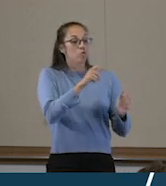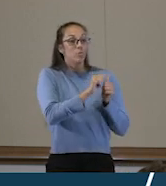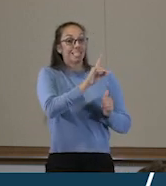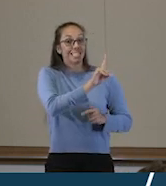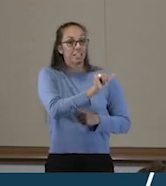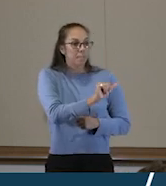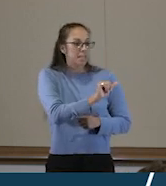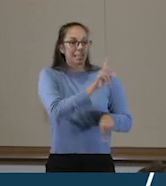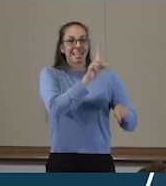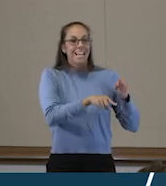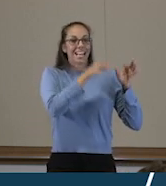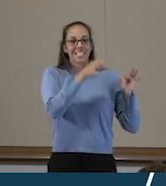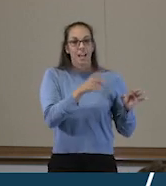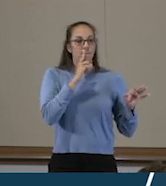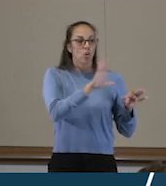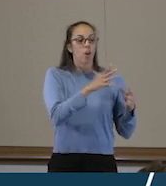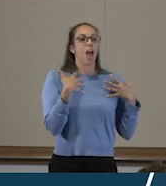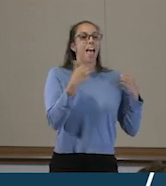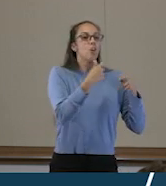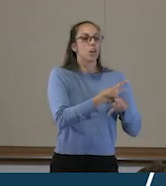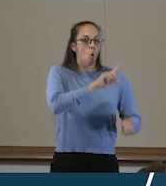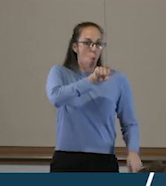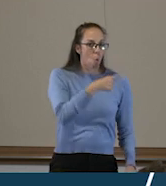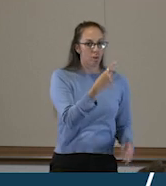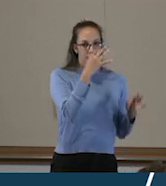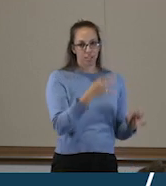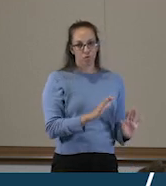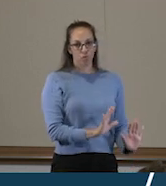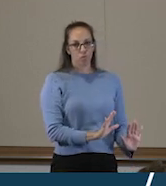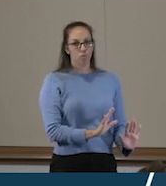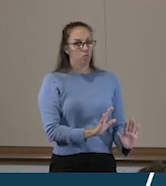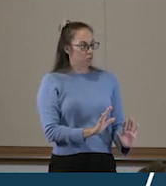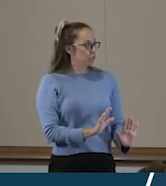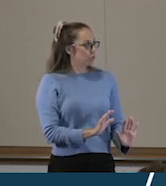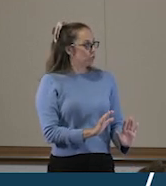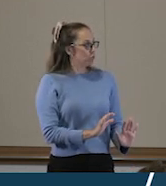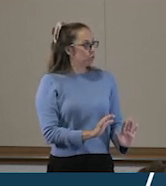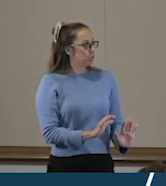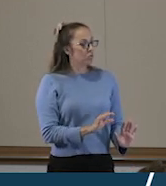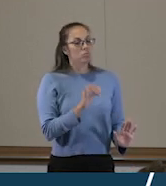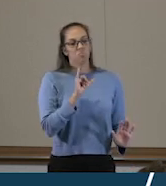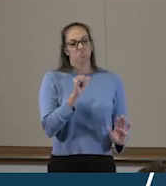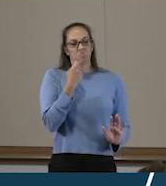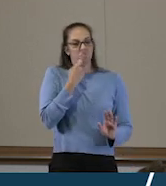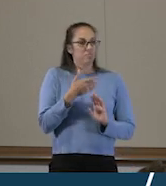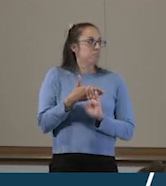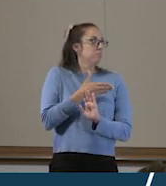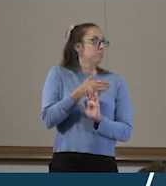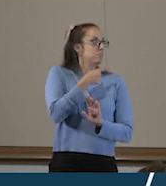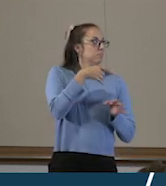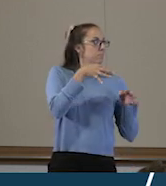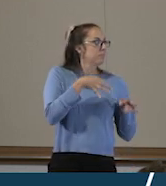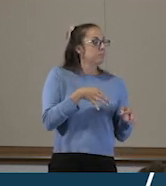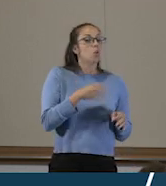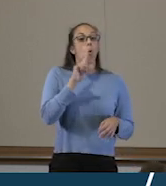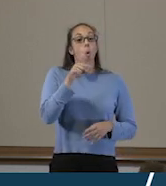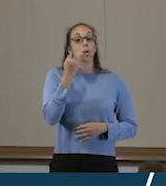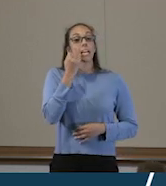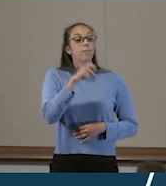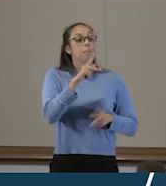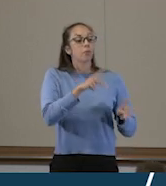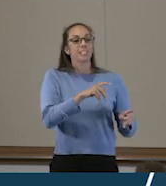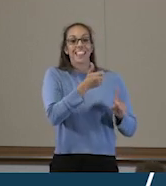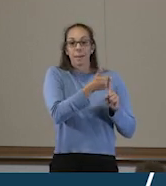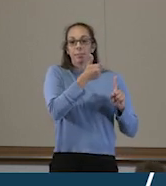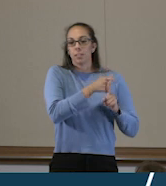trumps. And this takes effect, like I just said, only when the individual is unable to make decisions by themselves. The person